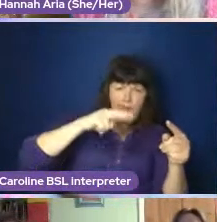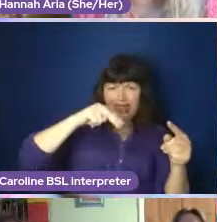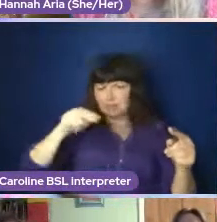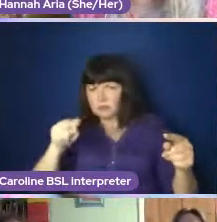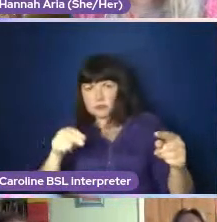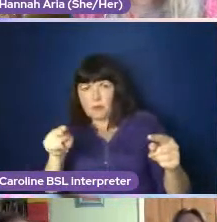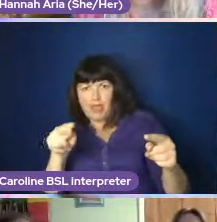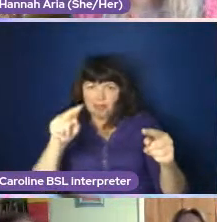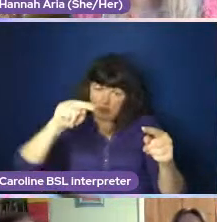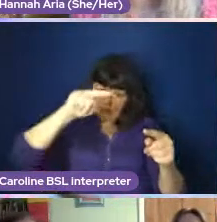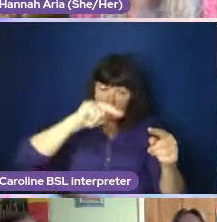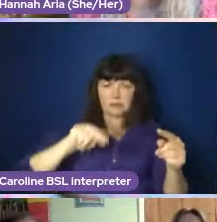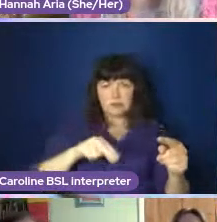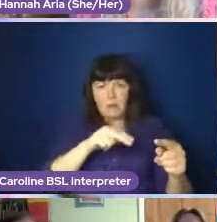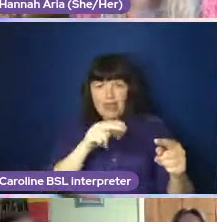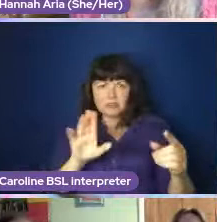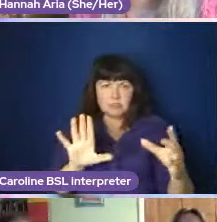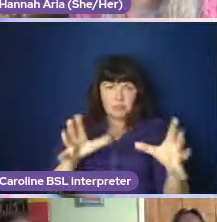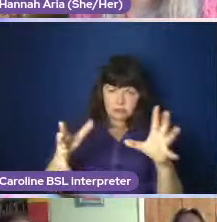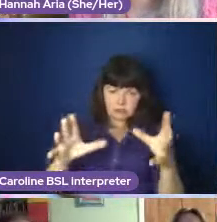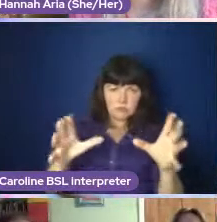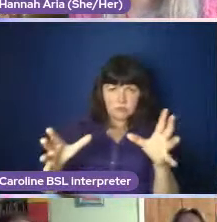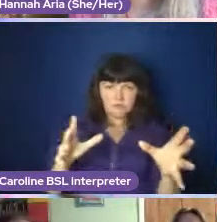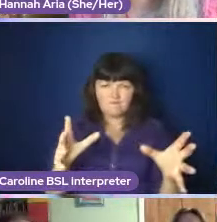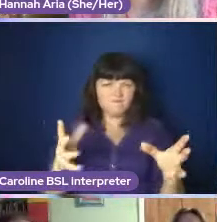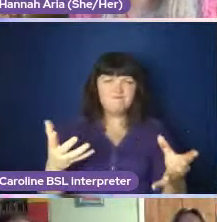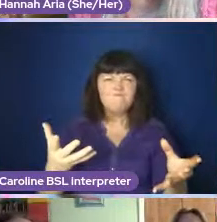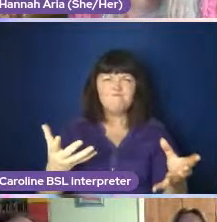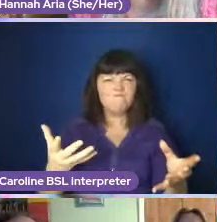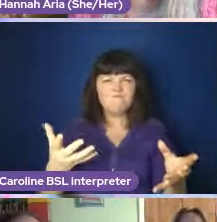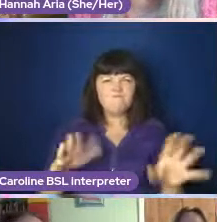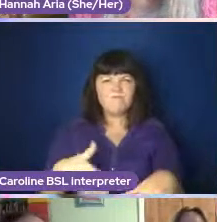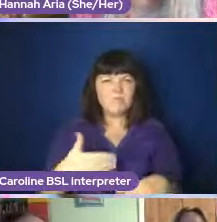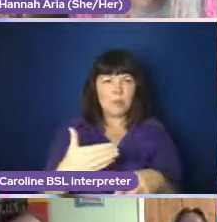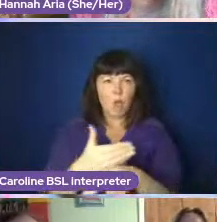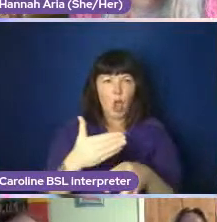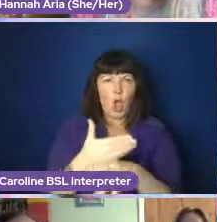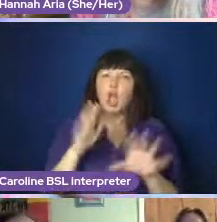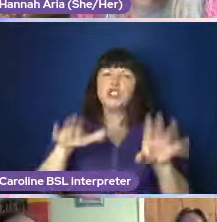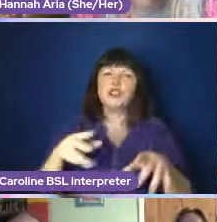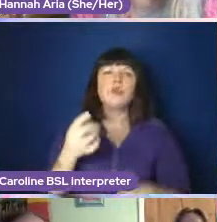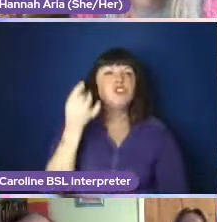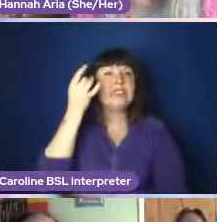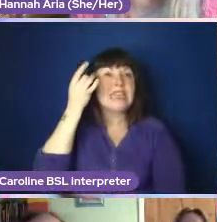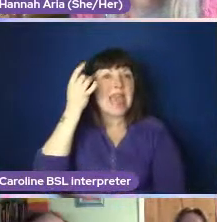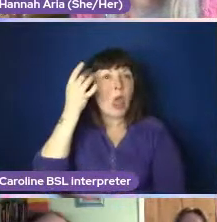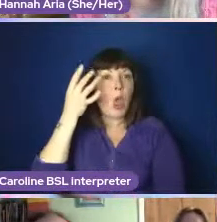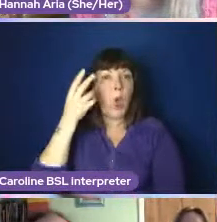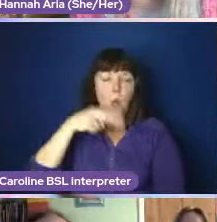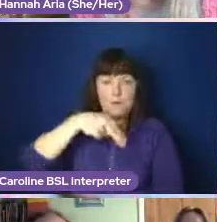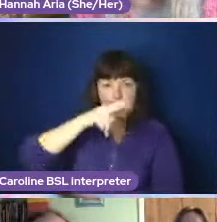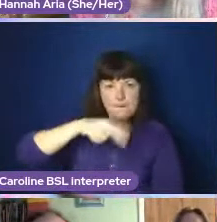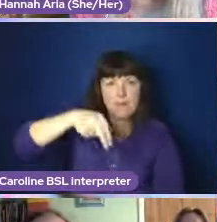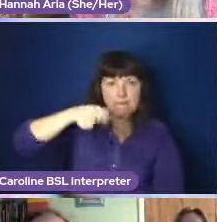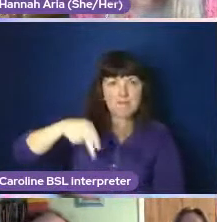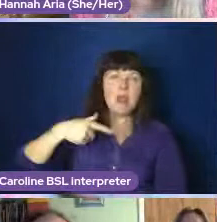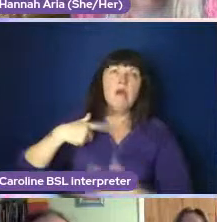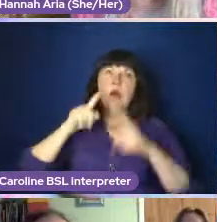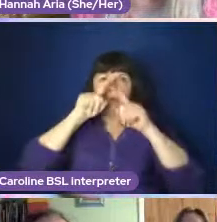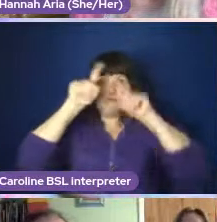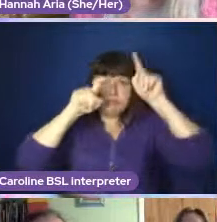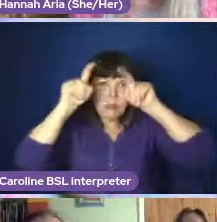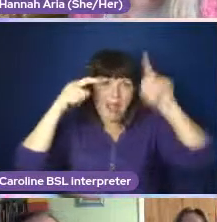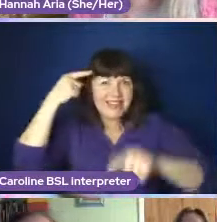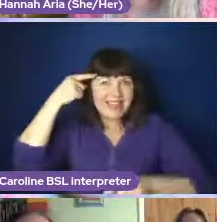the face part, although actually it didn't work very well, so I just overpainted it with yellow. I had all sorts of ideas, but I had to change them, so I thought